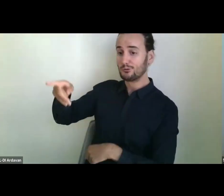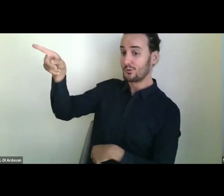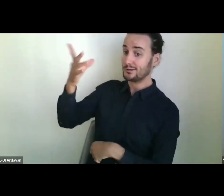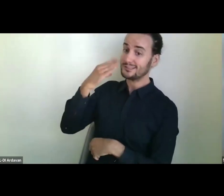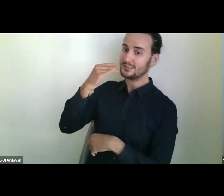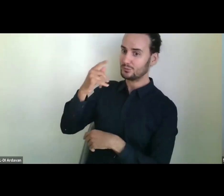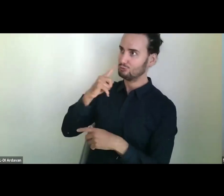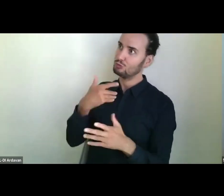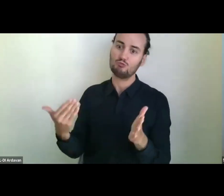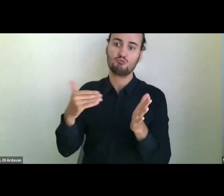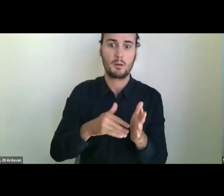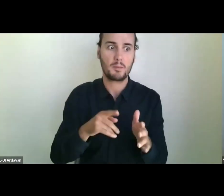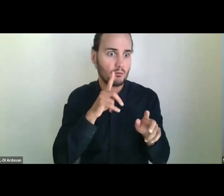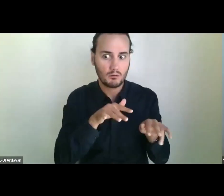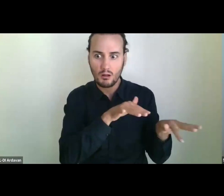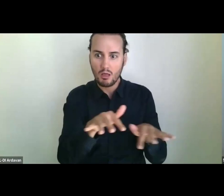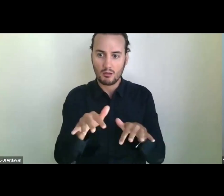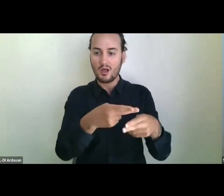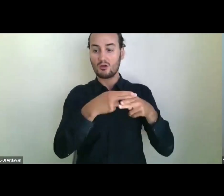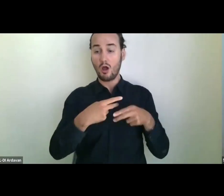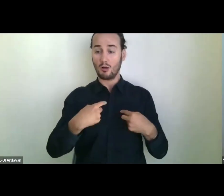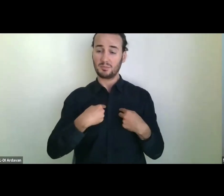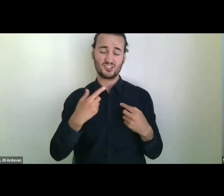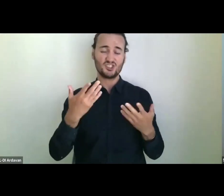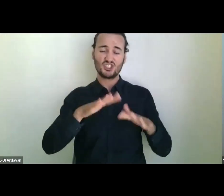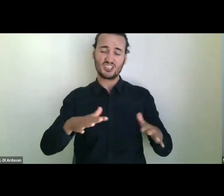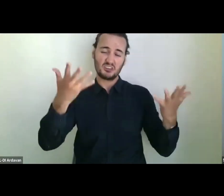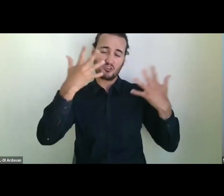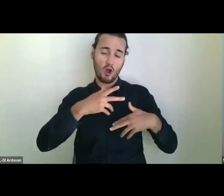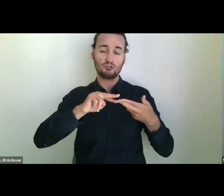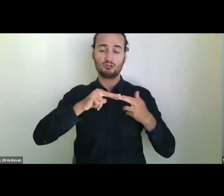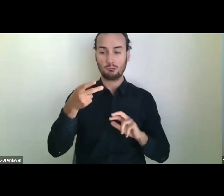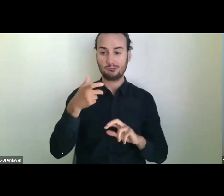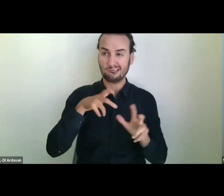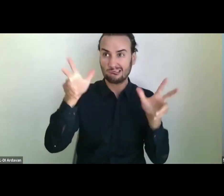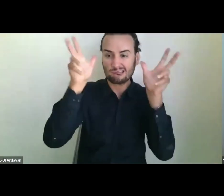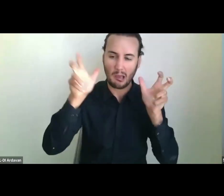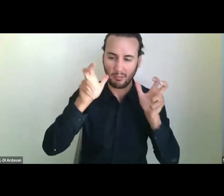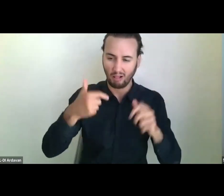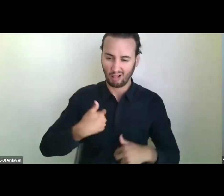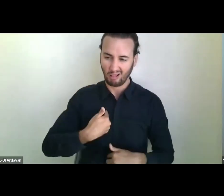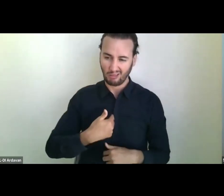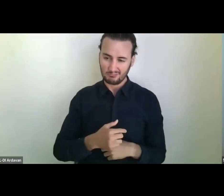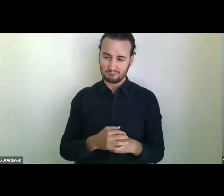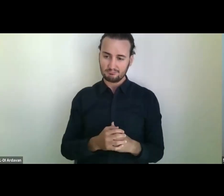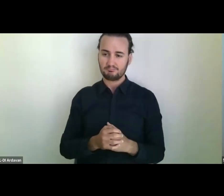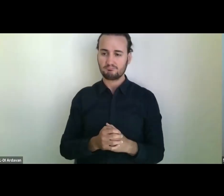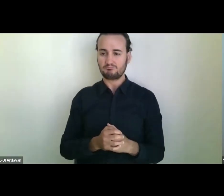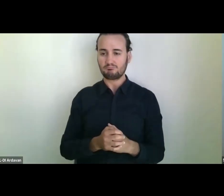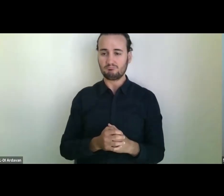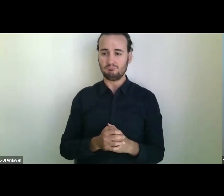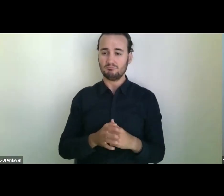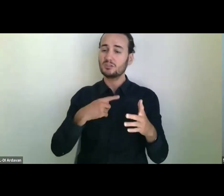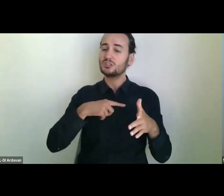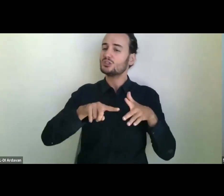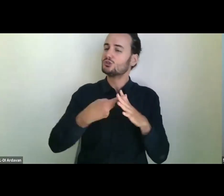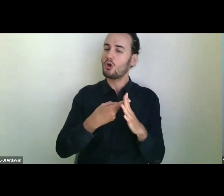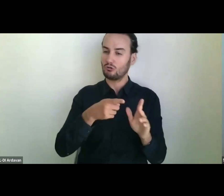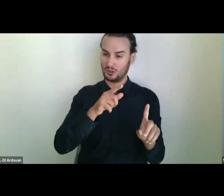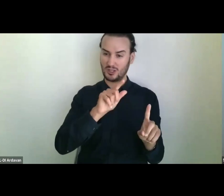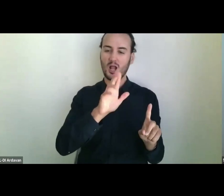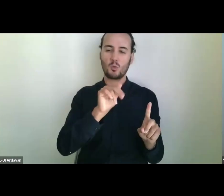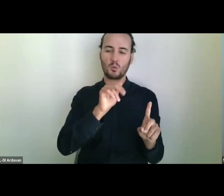them, call us children of darkness as if we are genetically demon. I want to start with Muhammad's story for a couple less